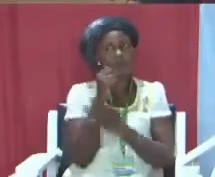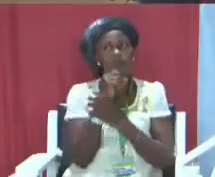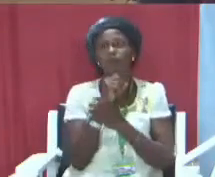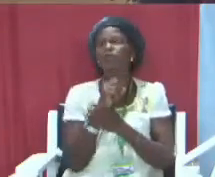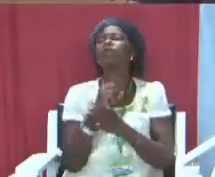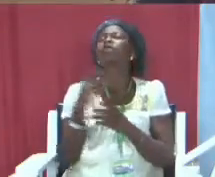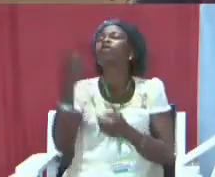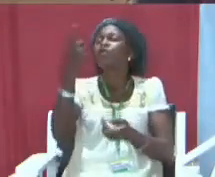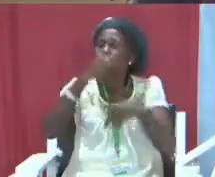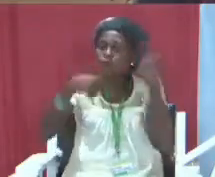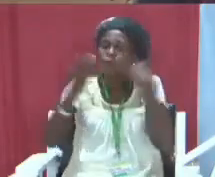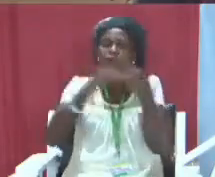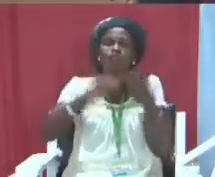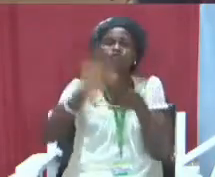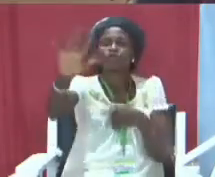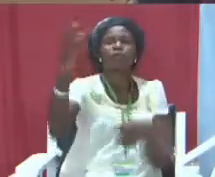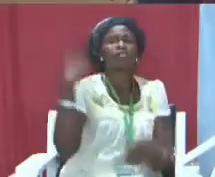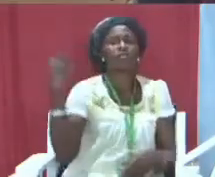He said, go back to your master.